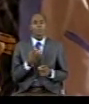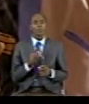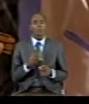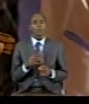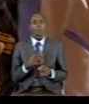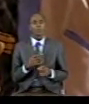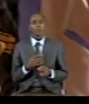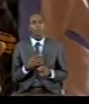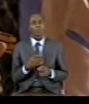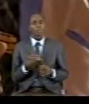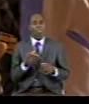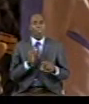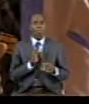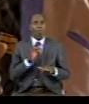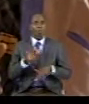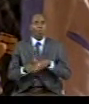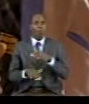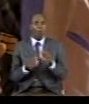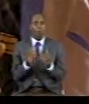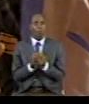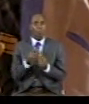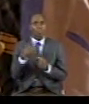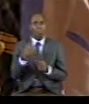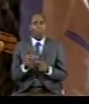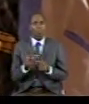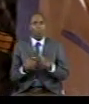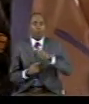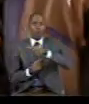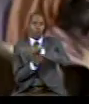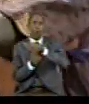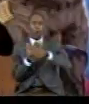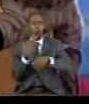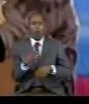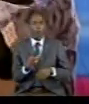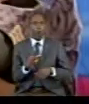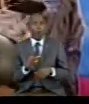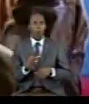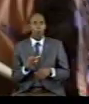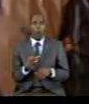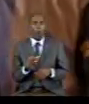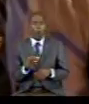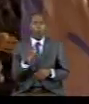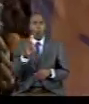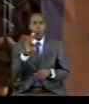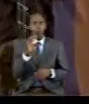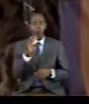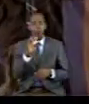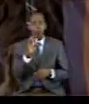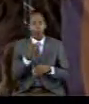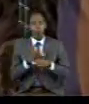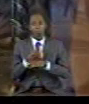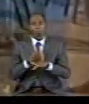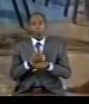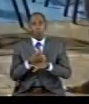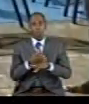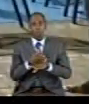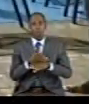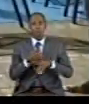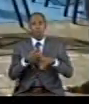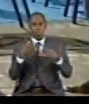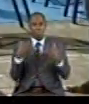Now are they move with my, without no stick. You are